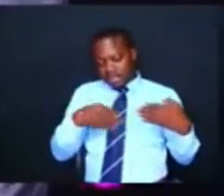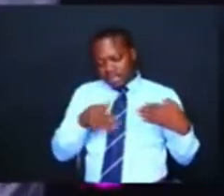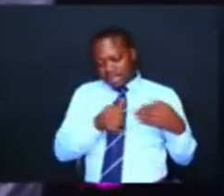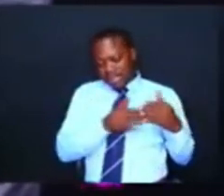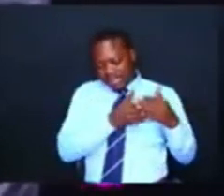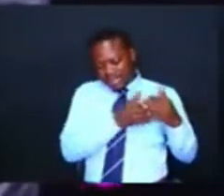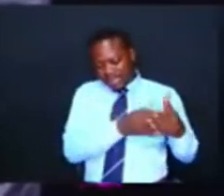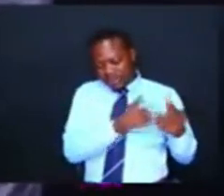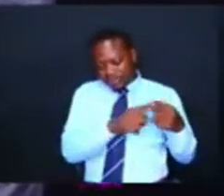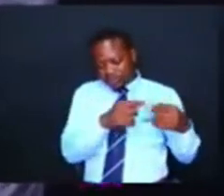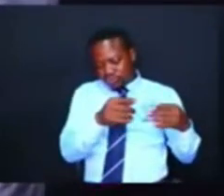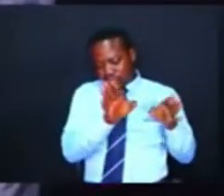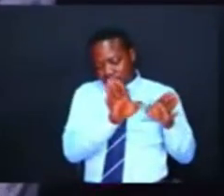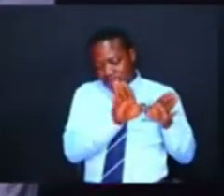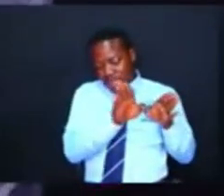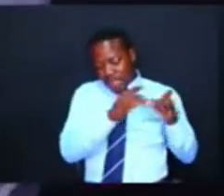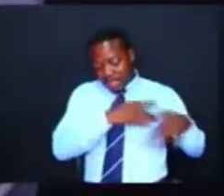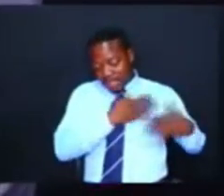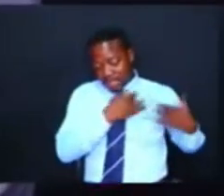So